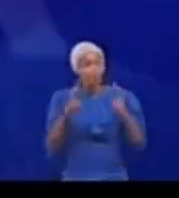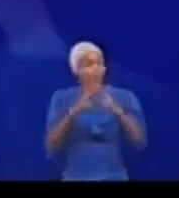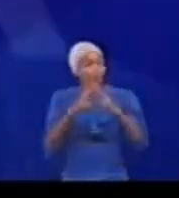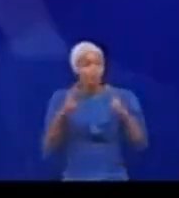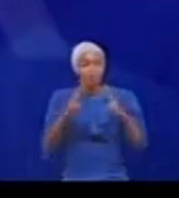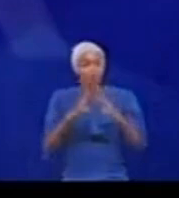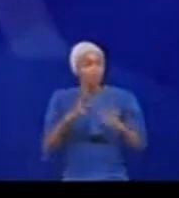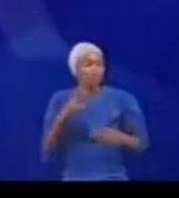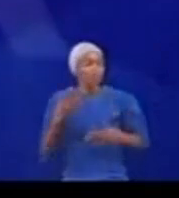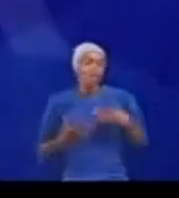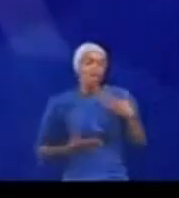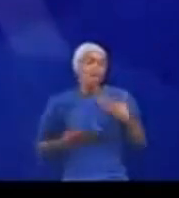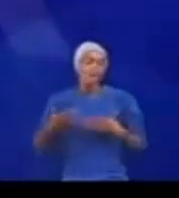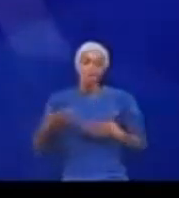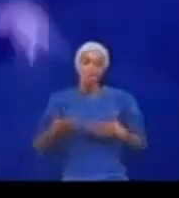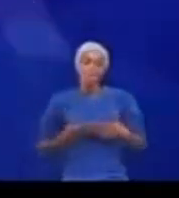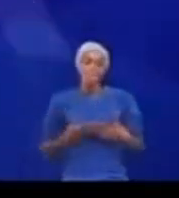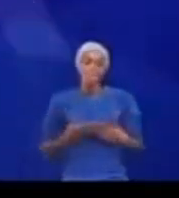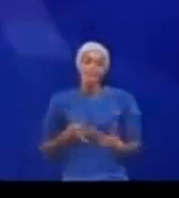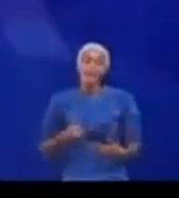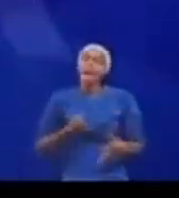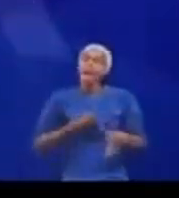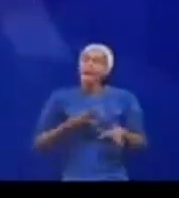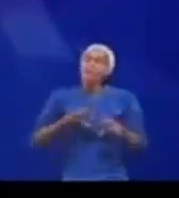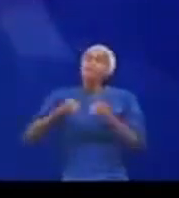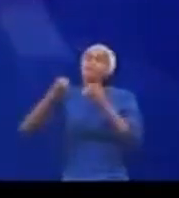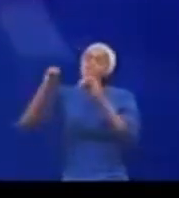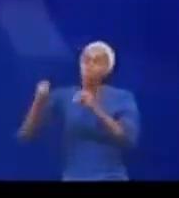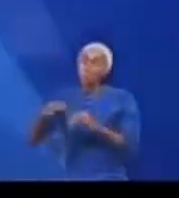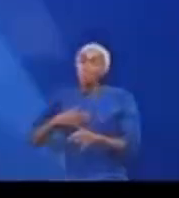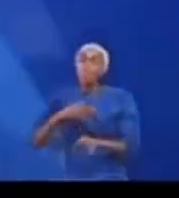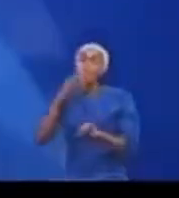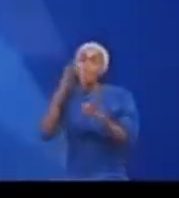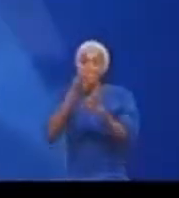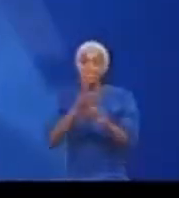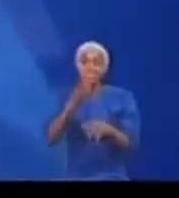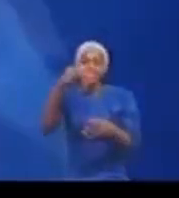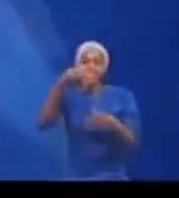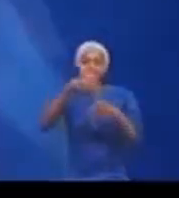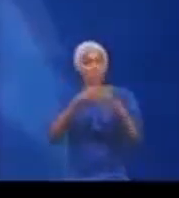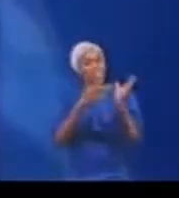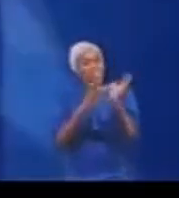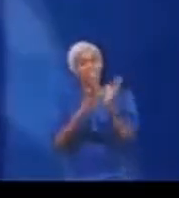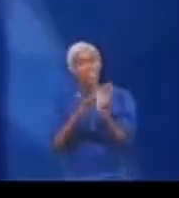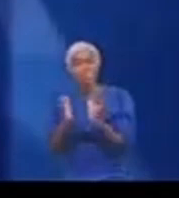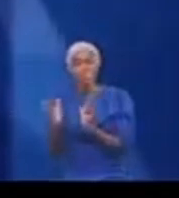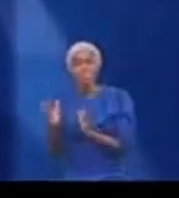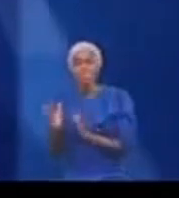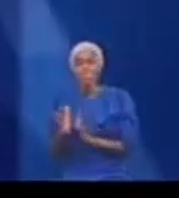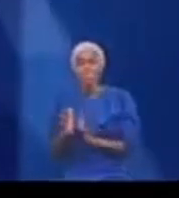I've never been more glad that I put my faith in